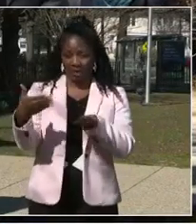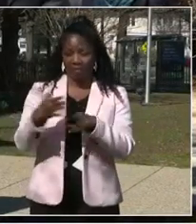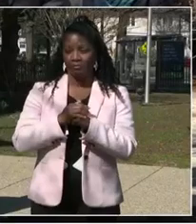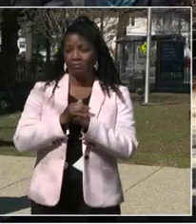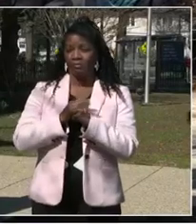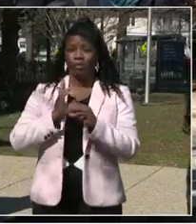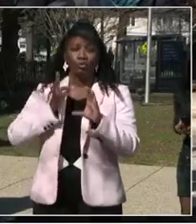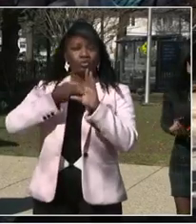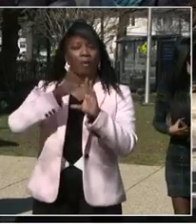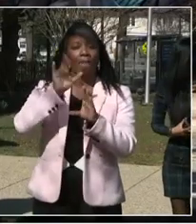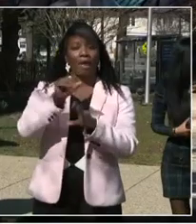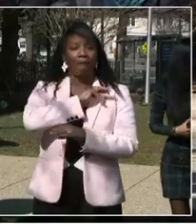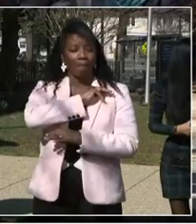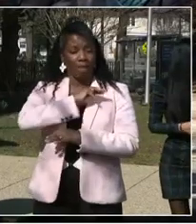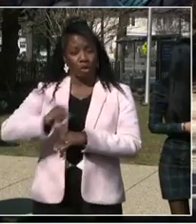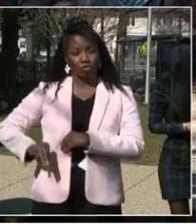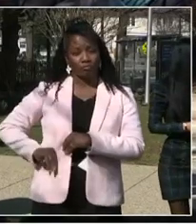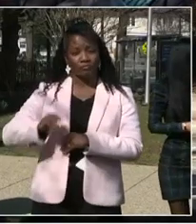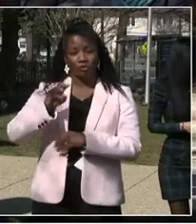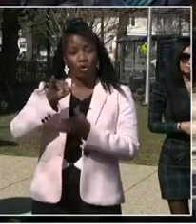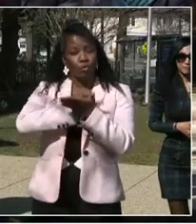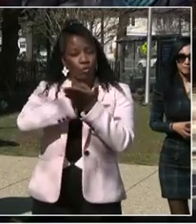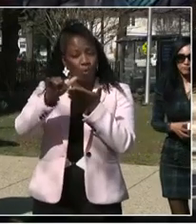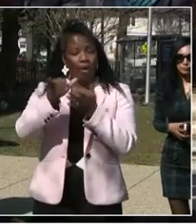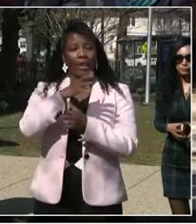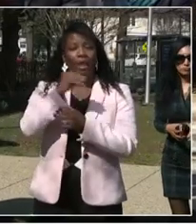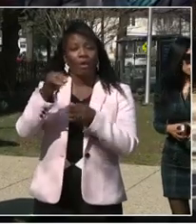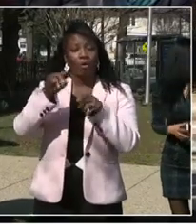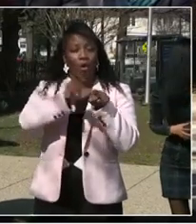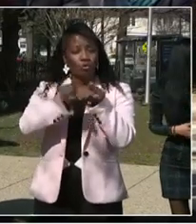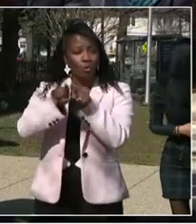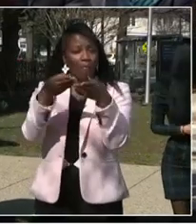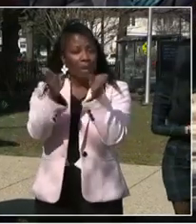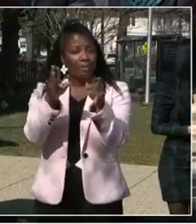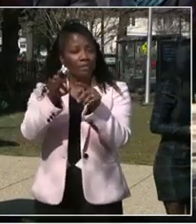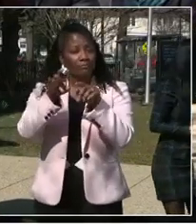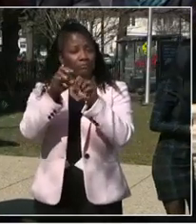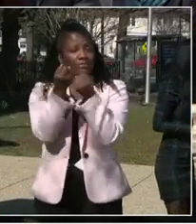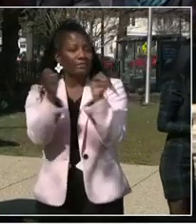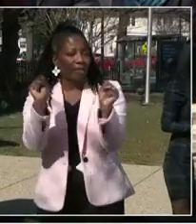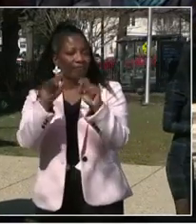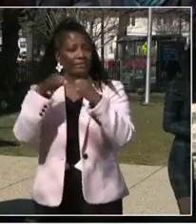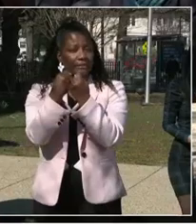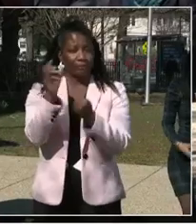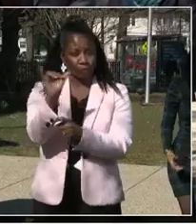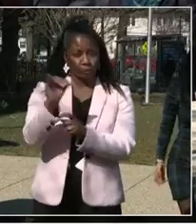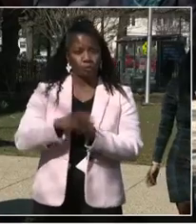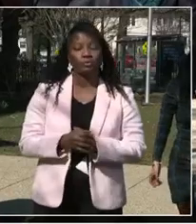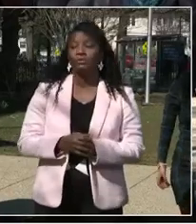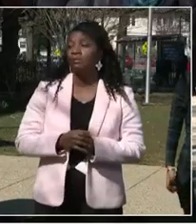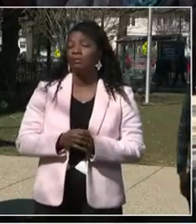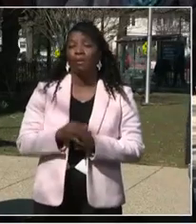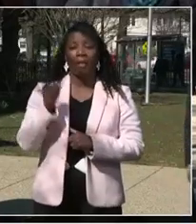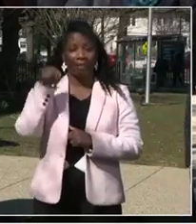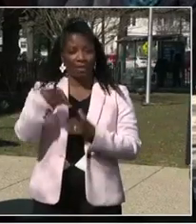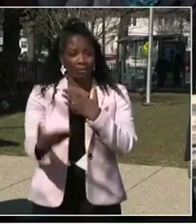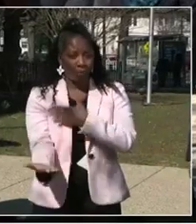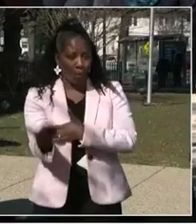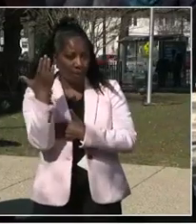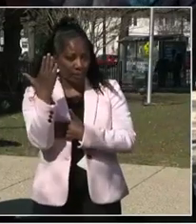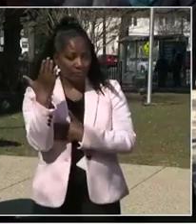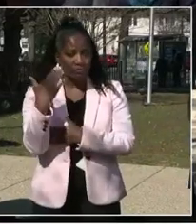of New York City and members of his public safety team as well. This morning, I am pleased to